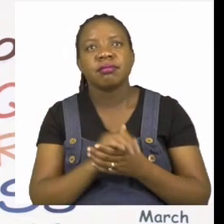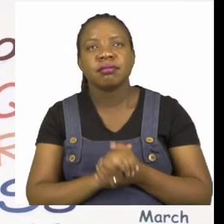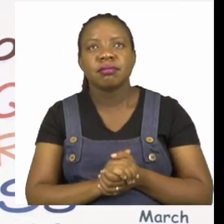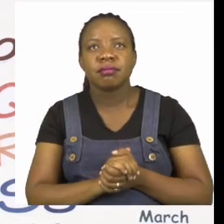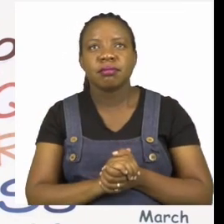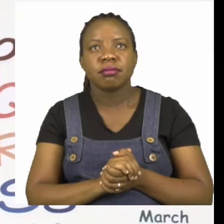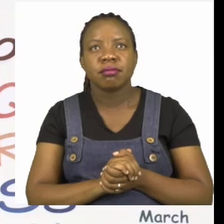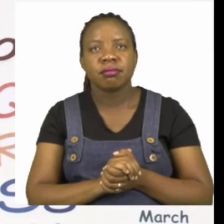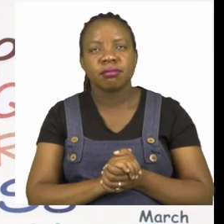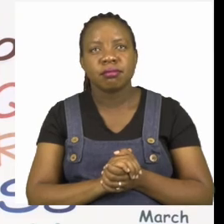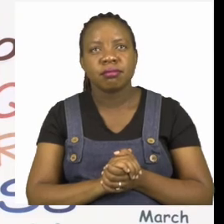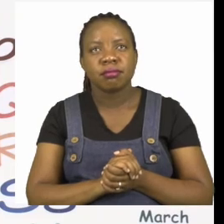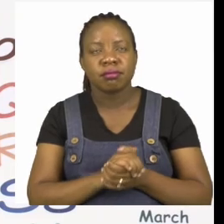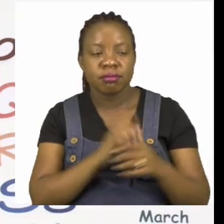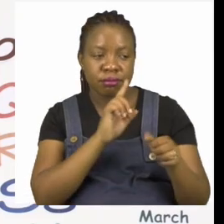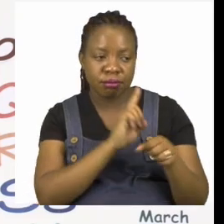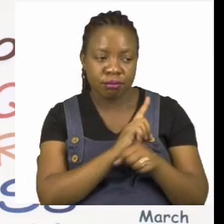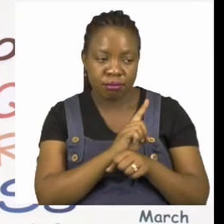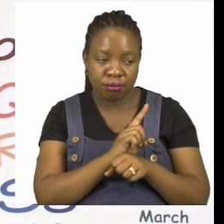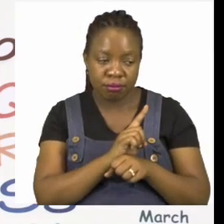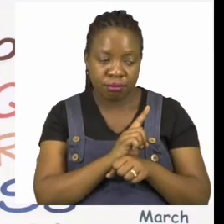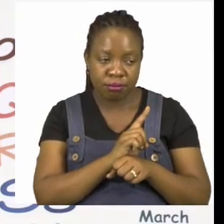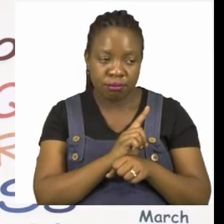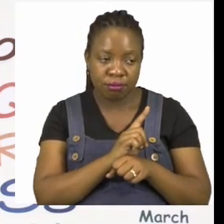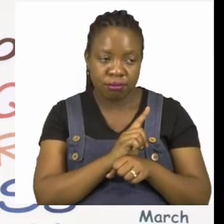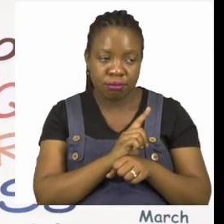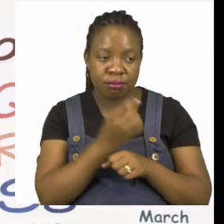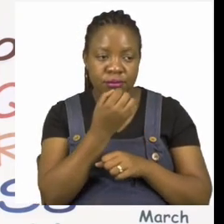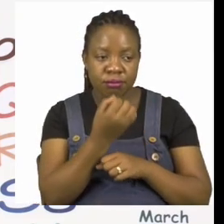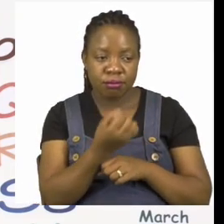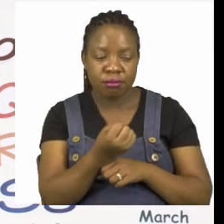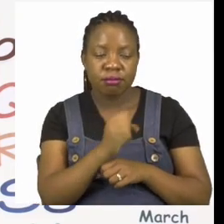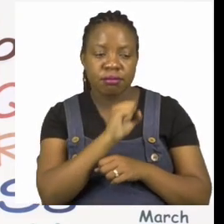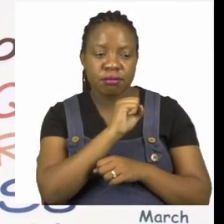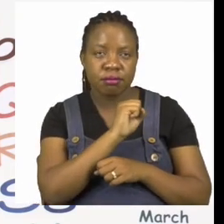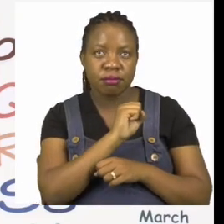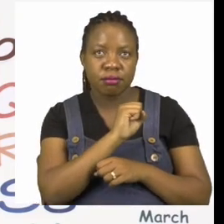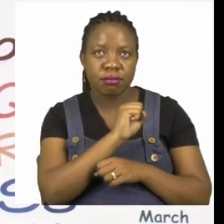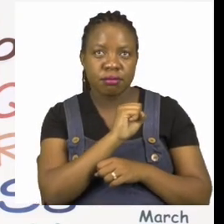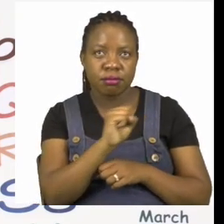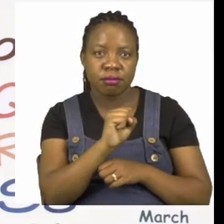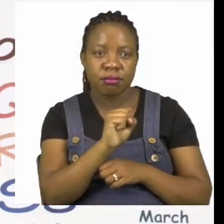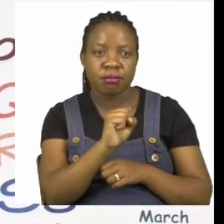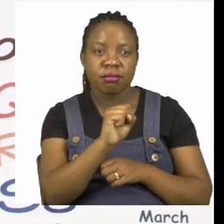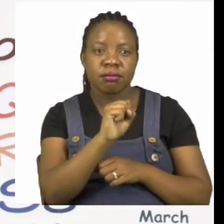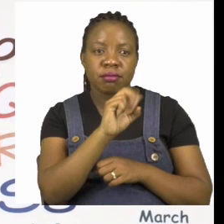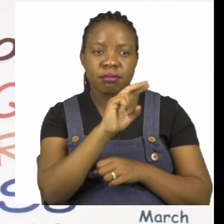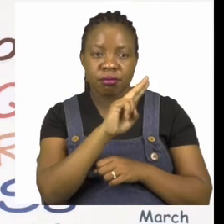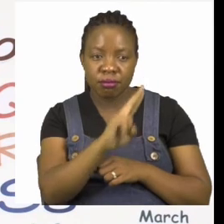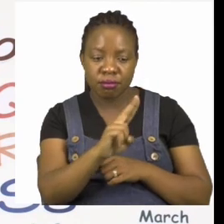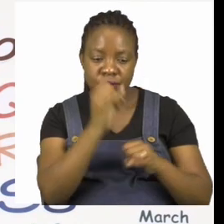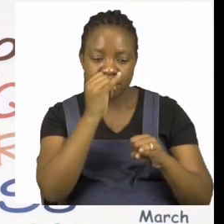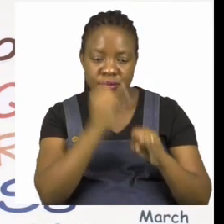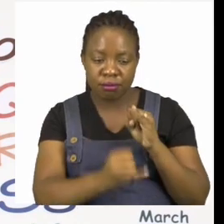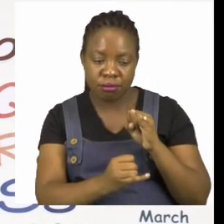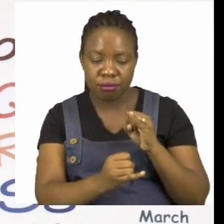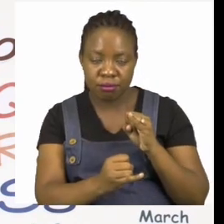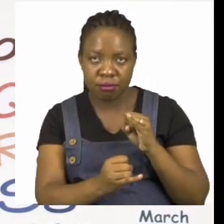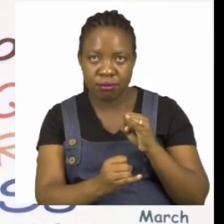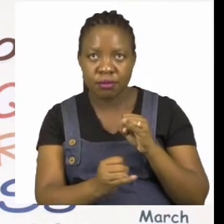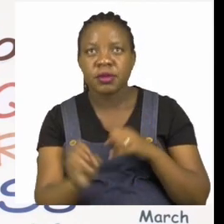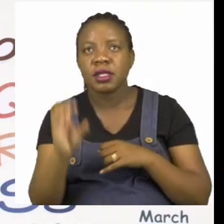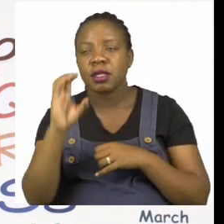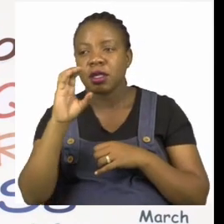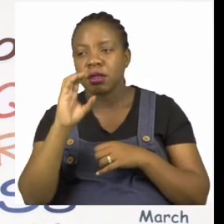sound, the ch sound, remember they want it at the end. I have chosen the word much.